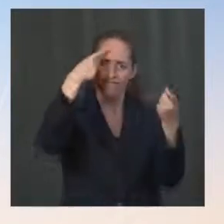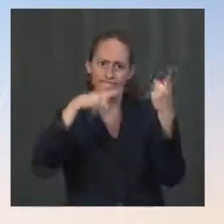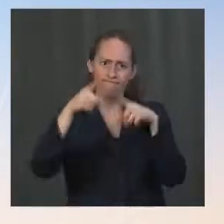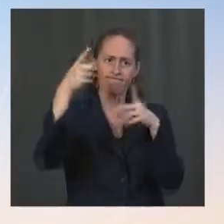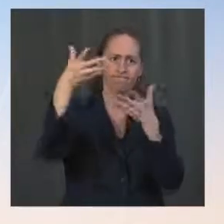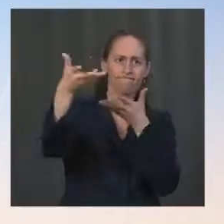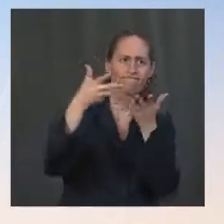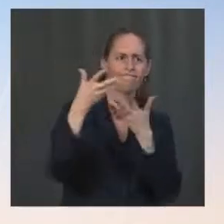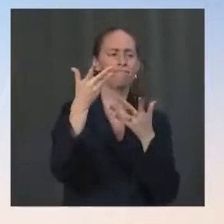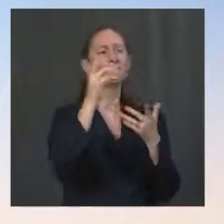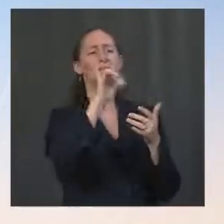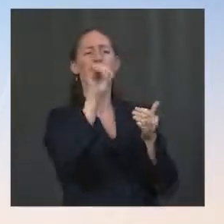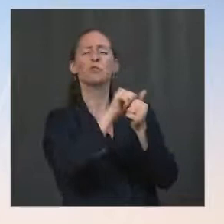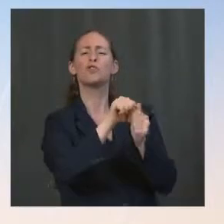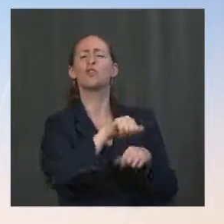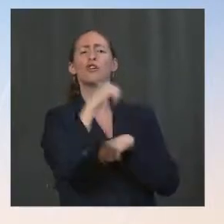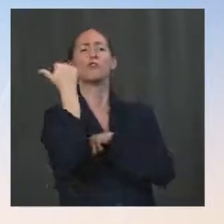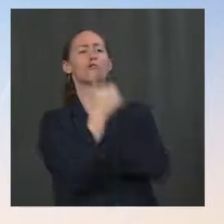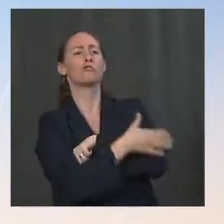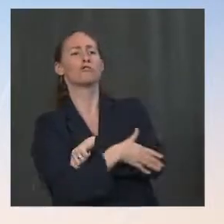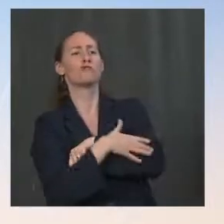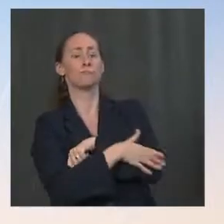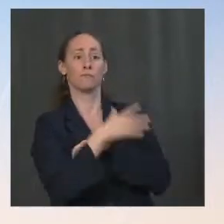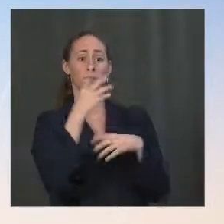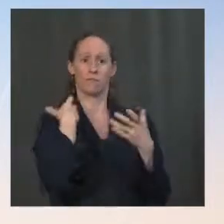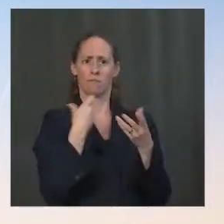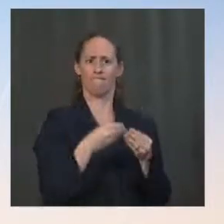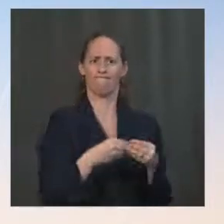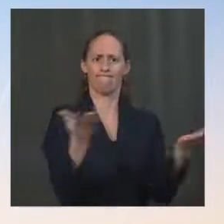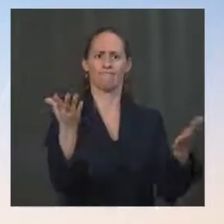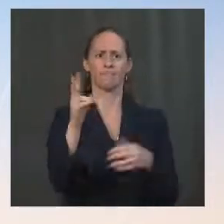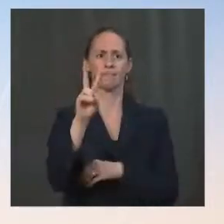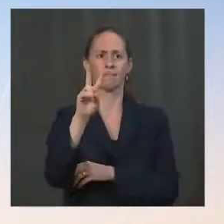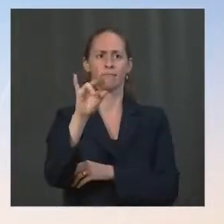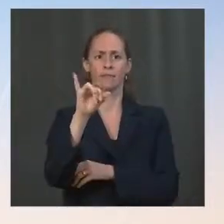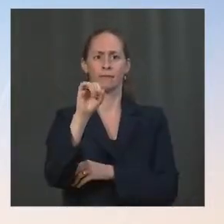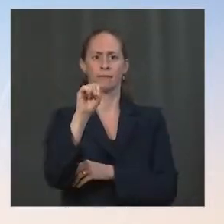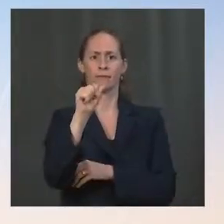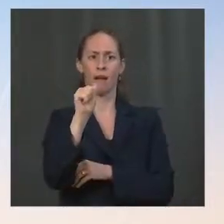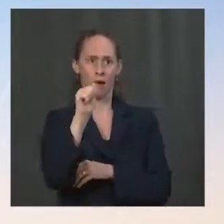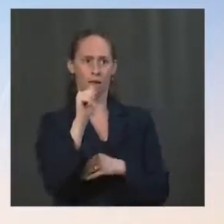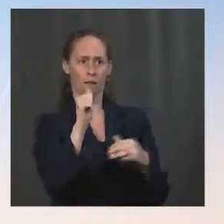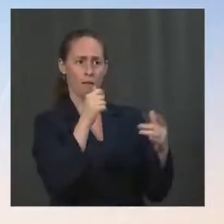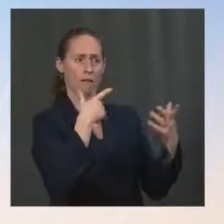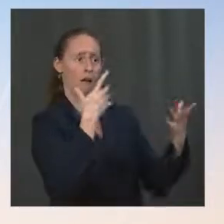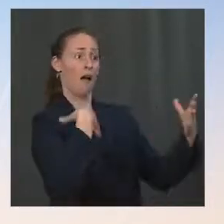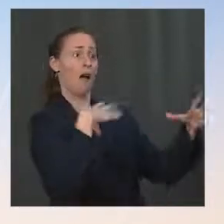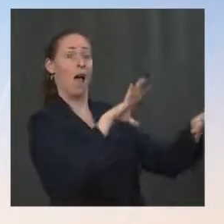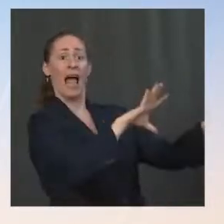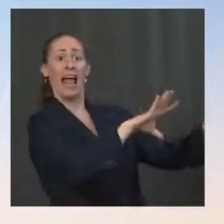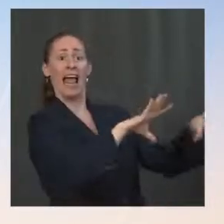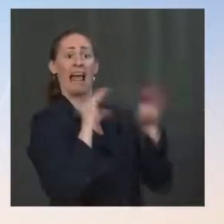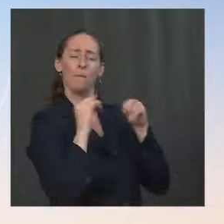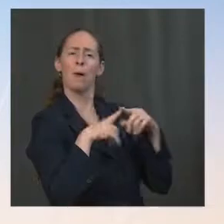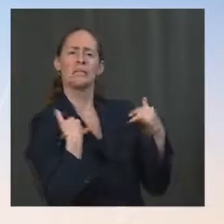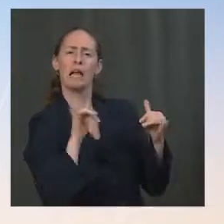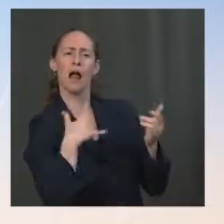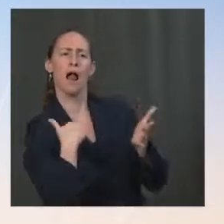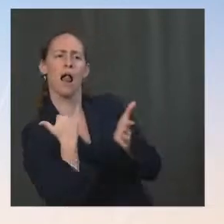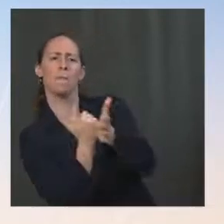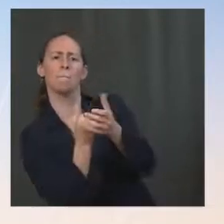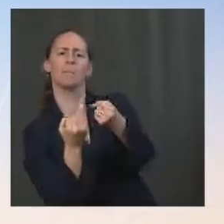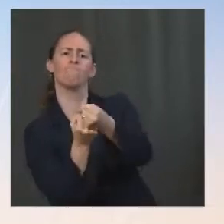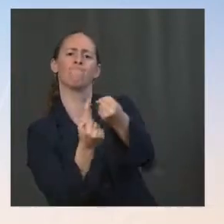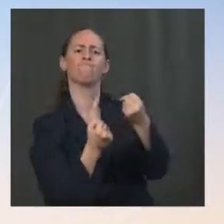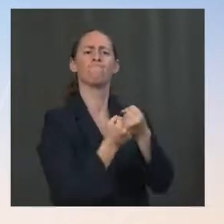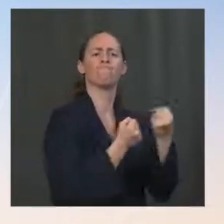visas to leave the country even after the U.S. military presence ends. A part of that would certainly be having a coordinated approach and engagement with the Taliban,